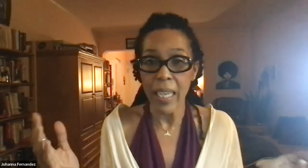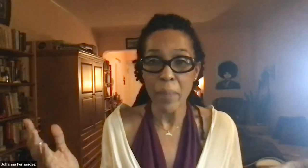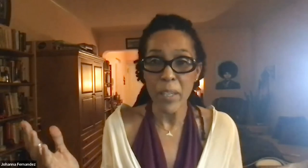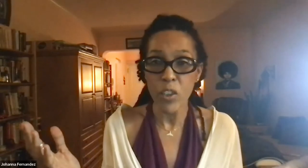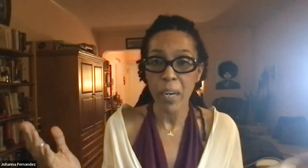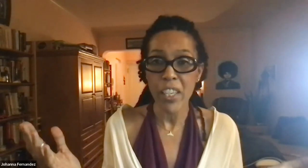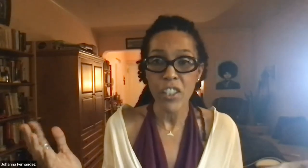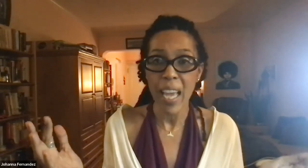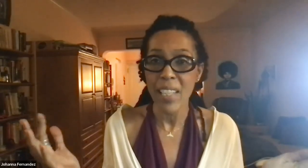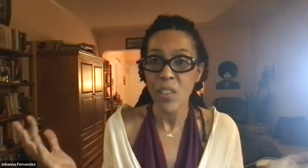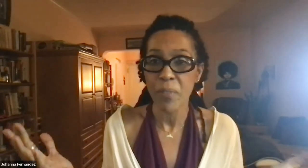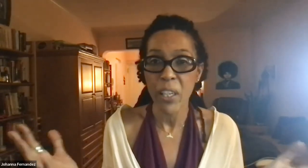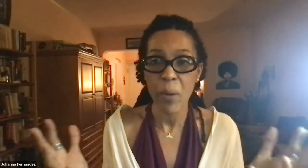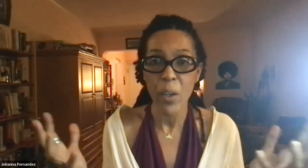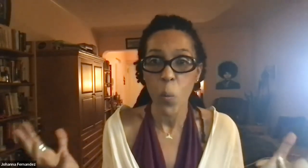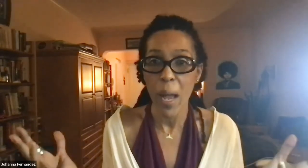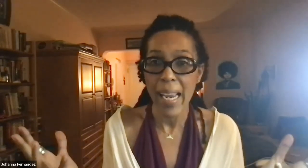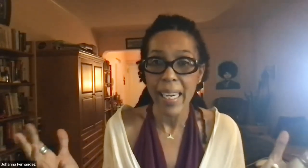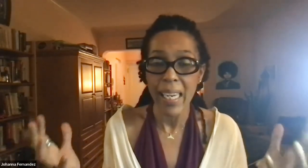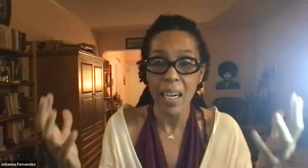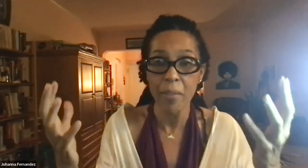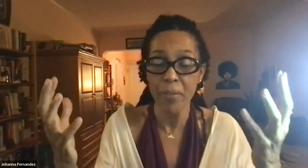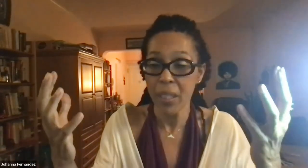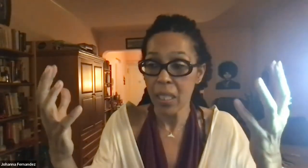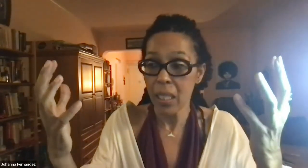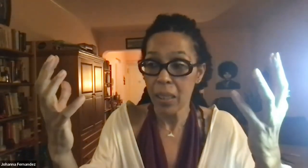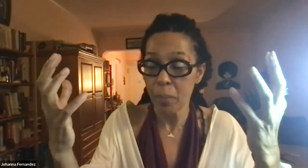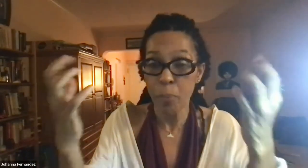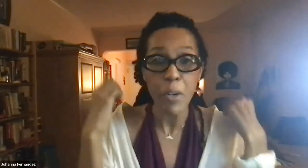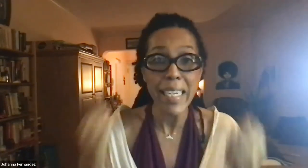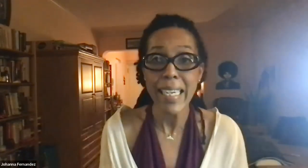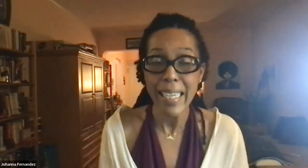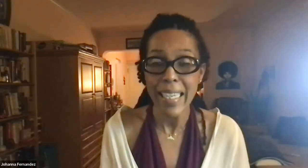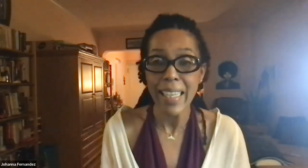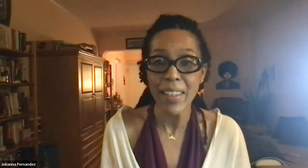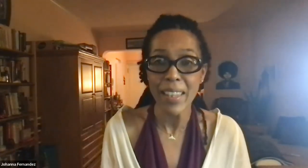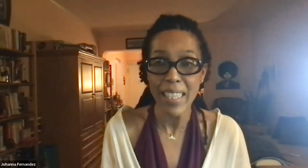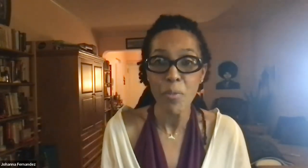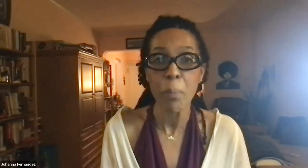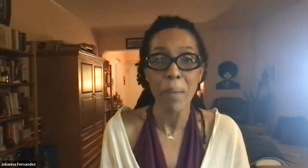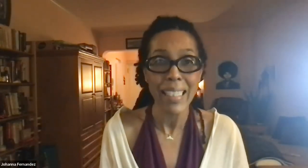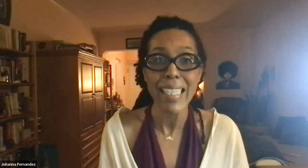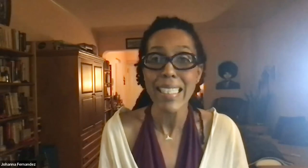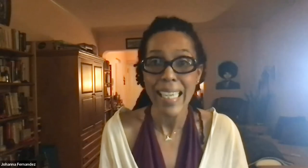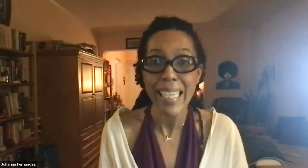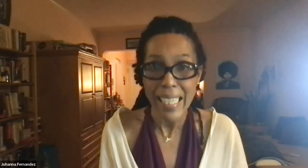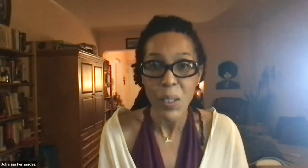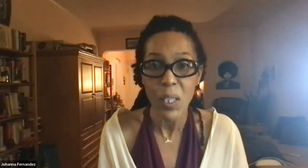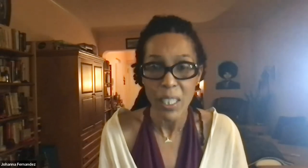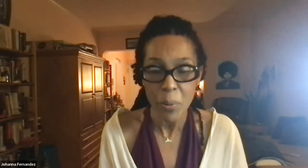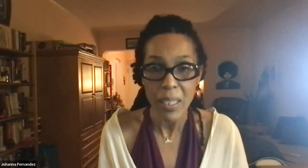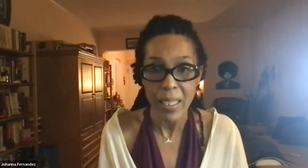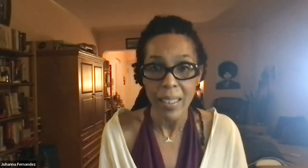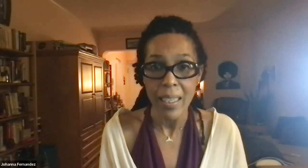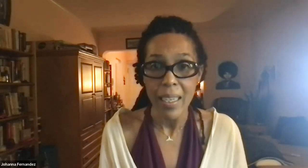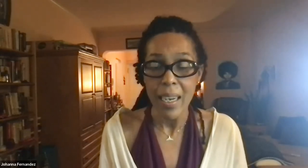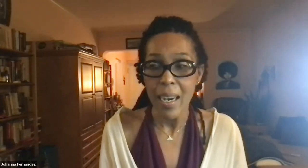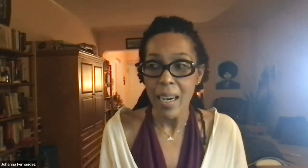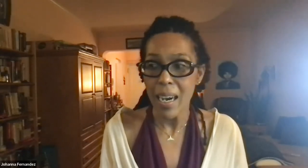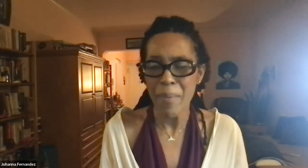the administration has to figure out a way of bringing this rebellion to heel,